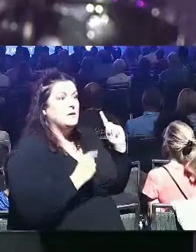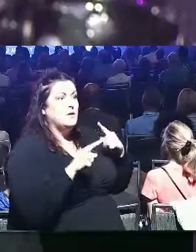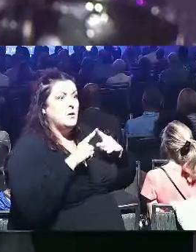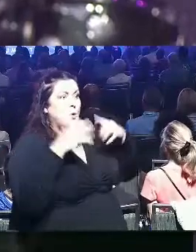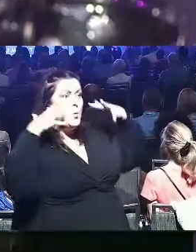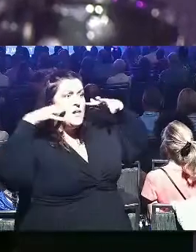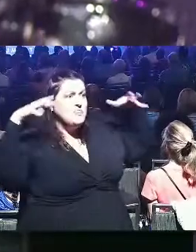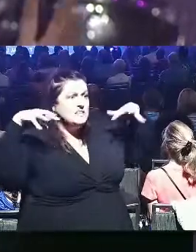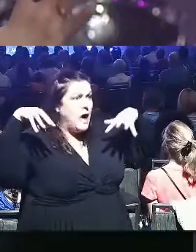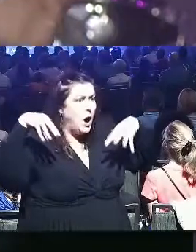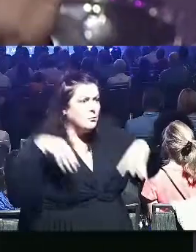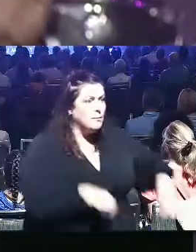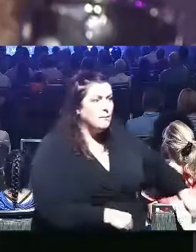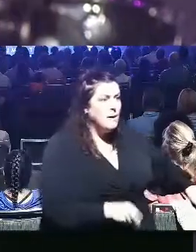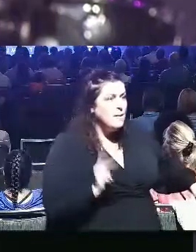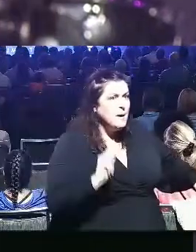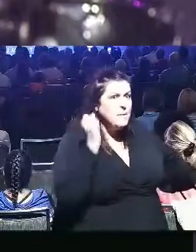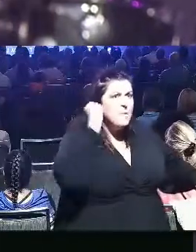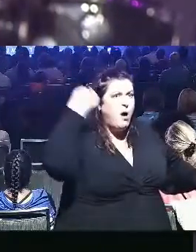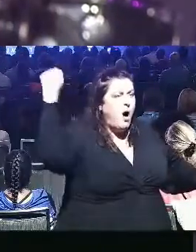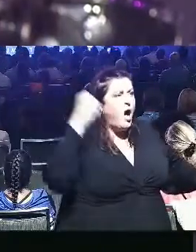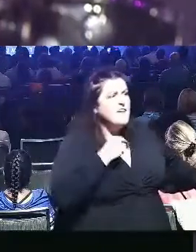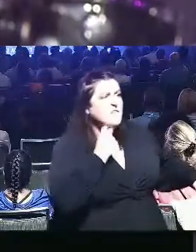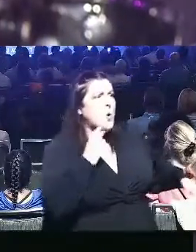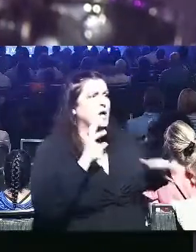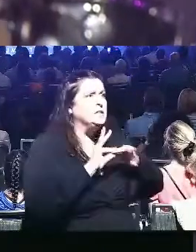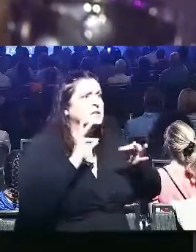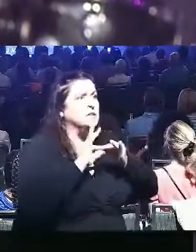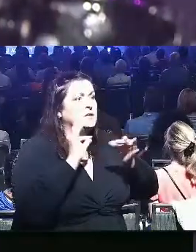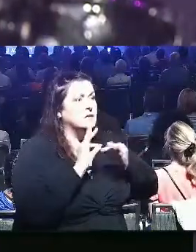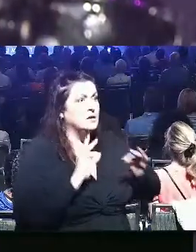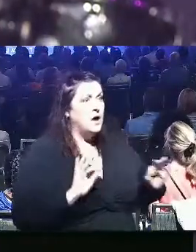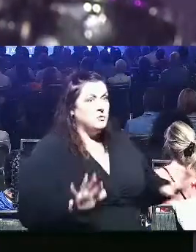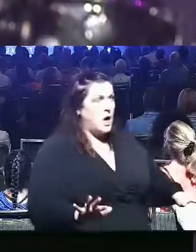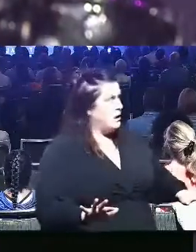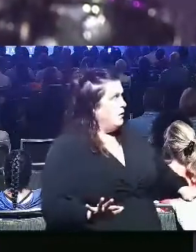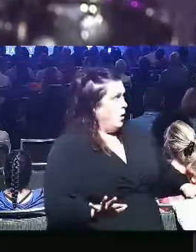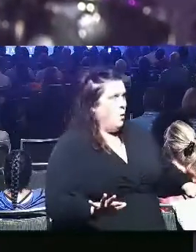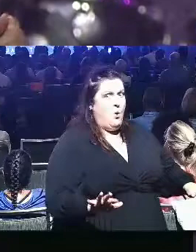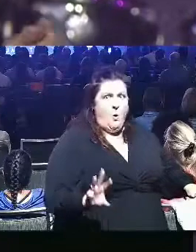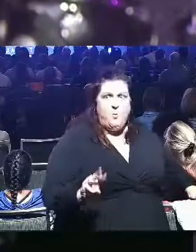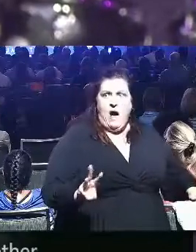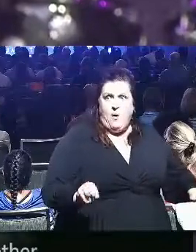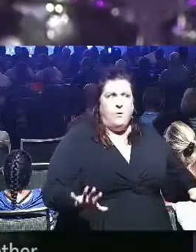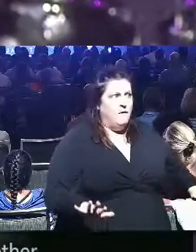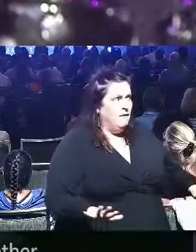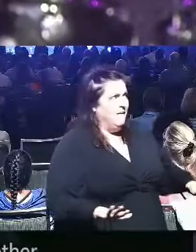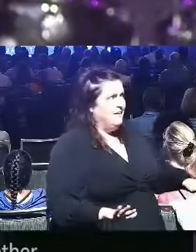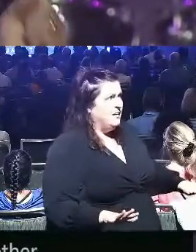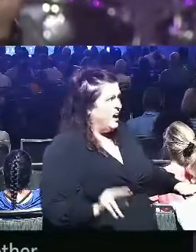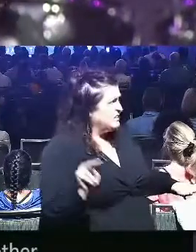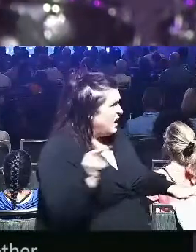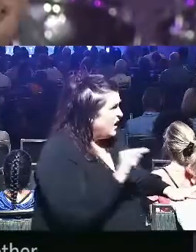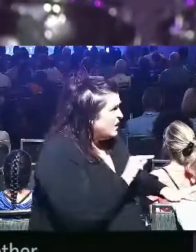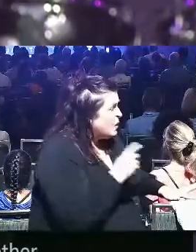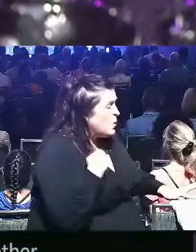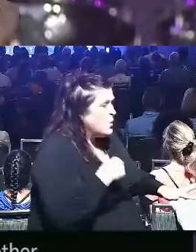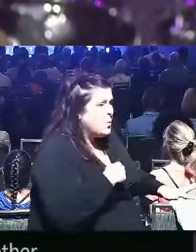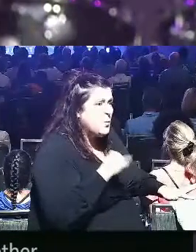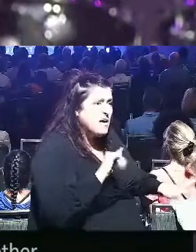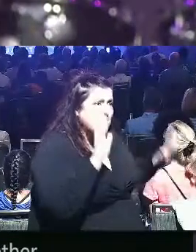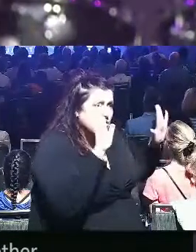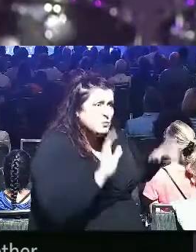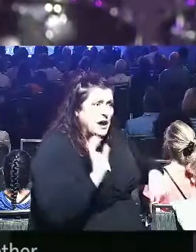went down and everybody in this room started singing, I was like, keep it together, keep it together. I turned to somebody and I said, we have the